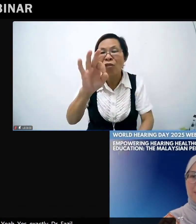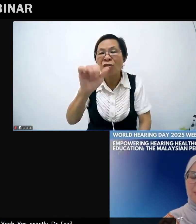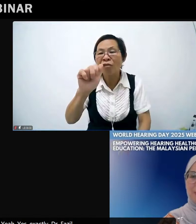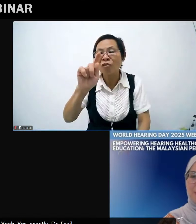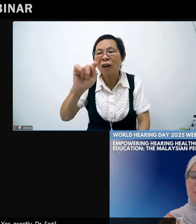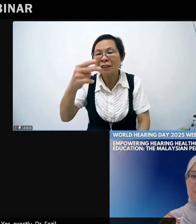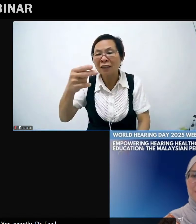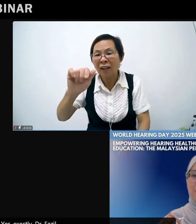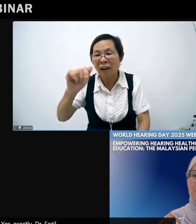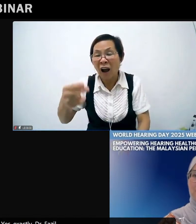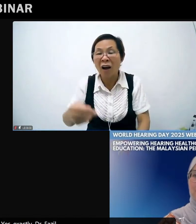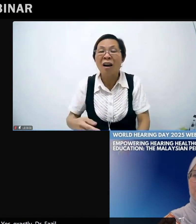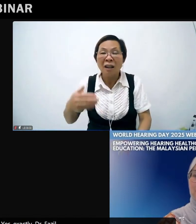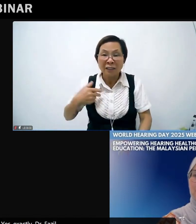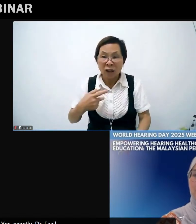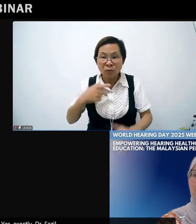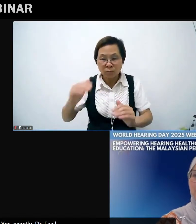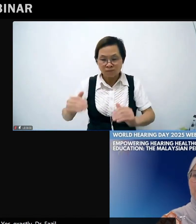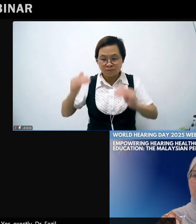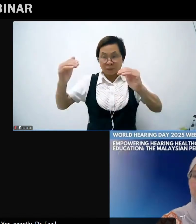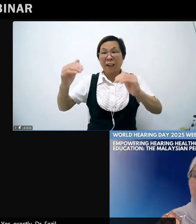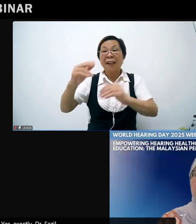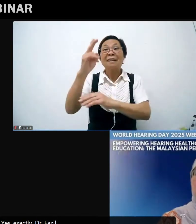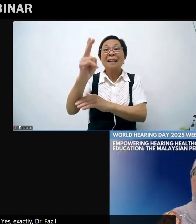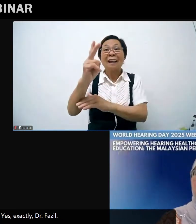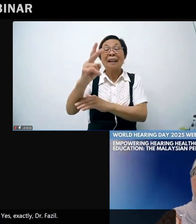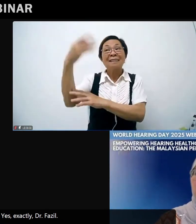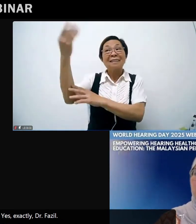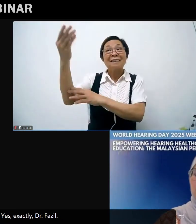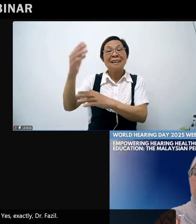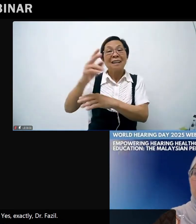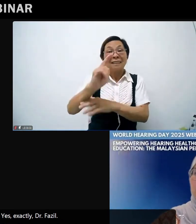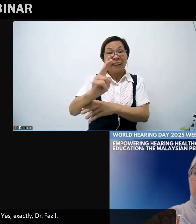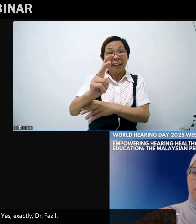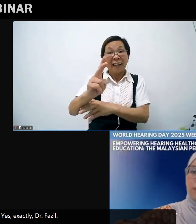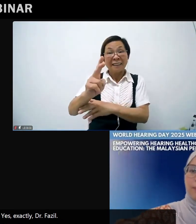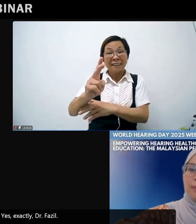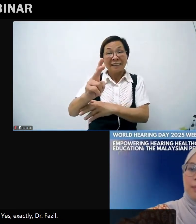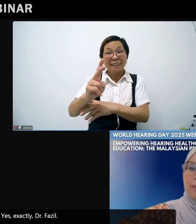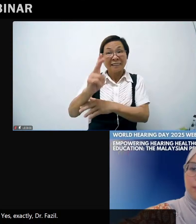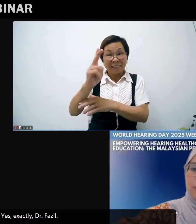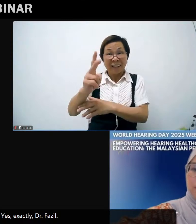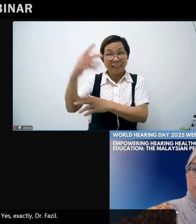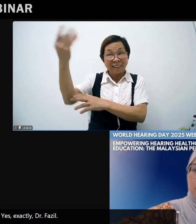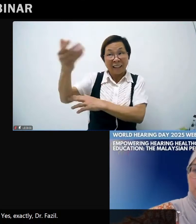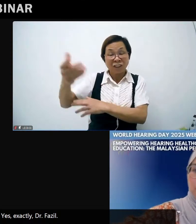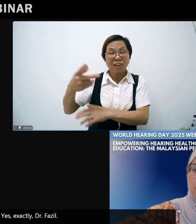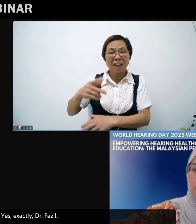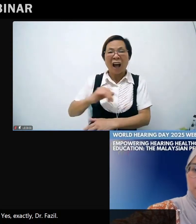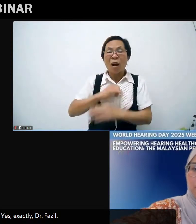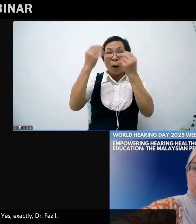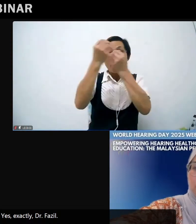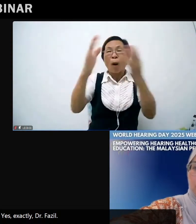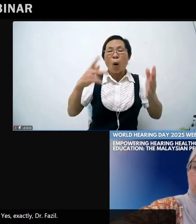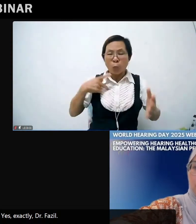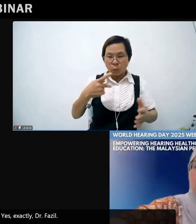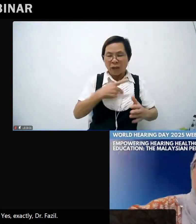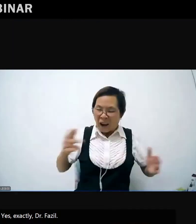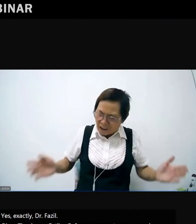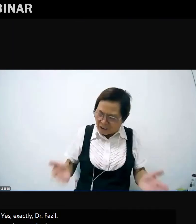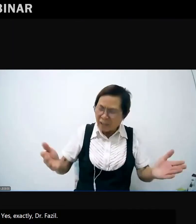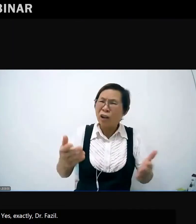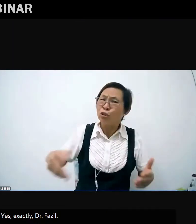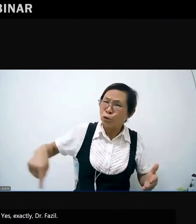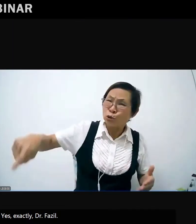to our second sessions, I would like to make an announcement. We also encourage the audience to be